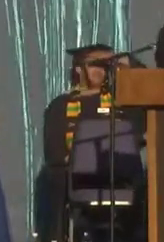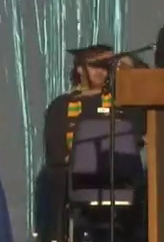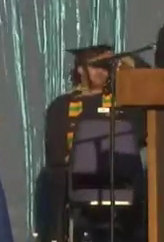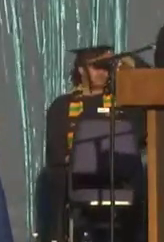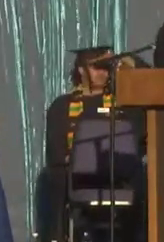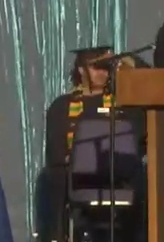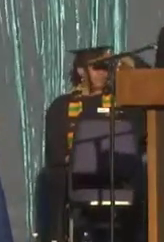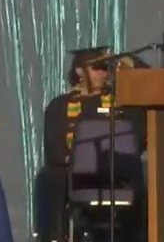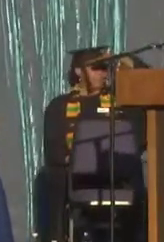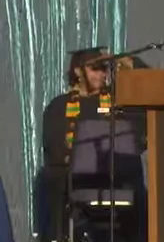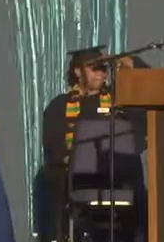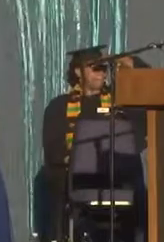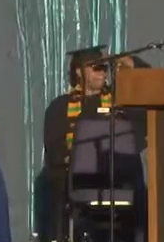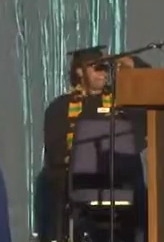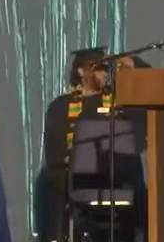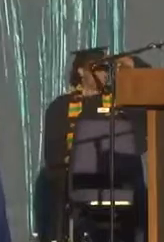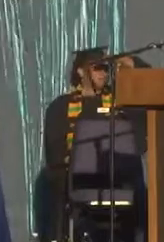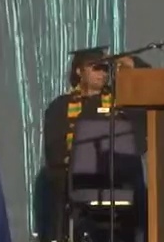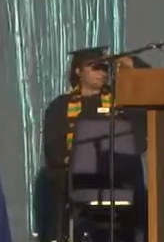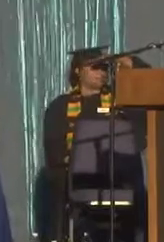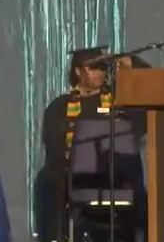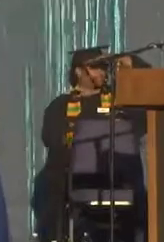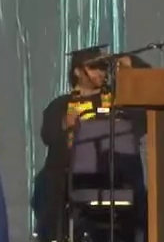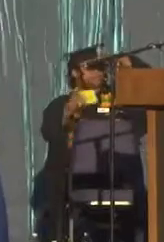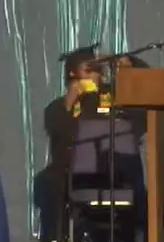Kat Duke.